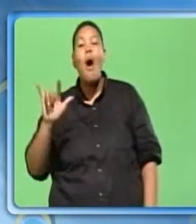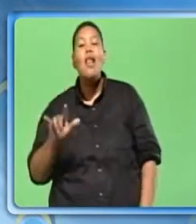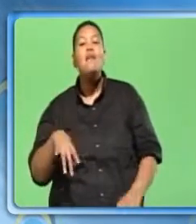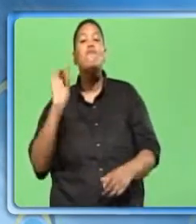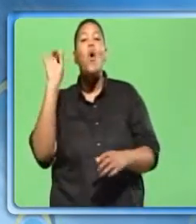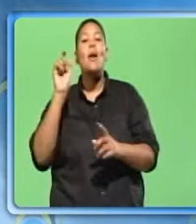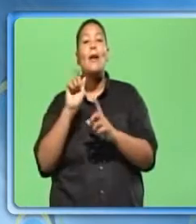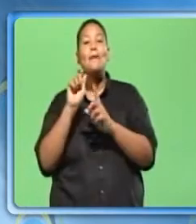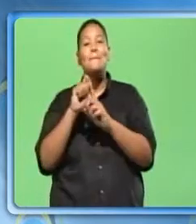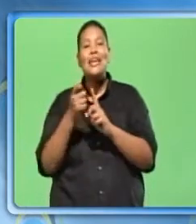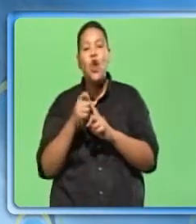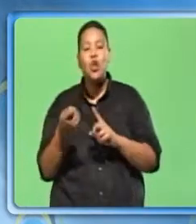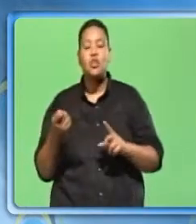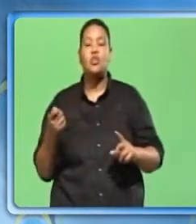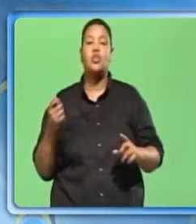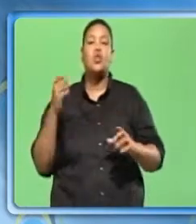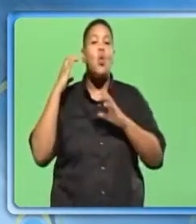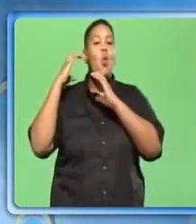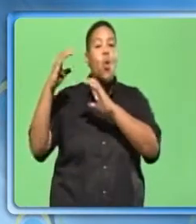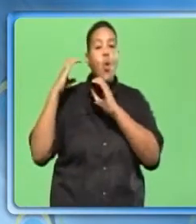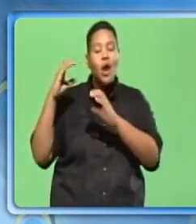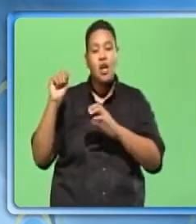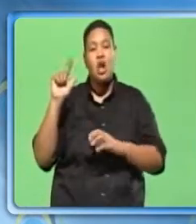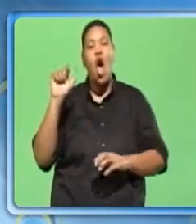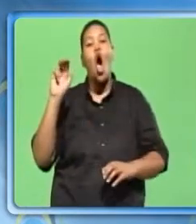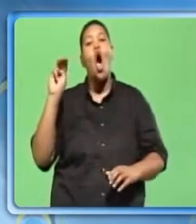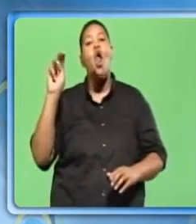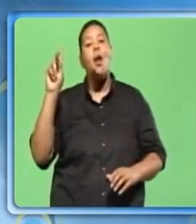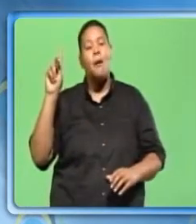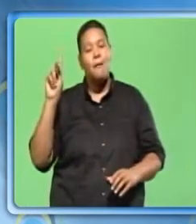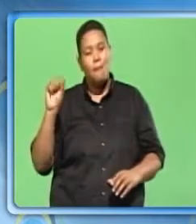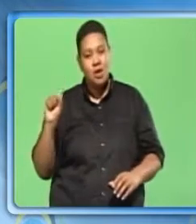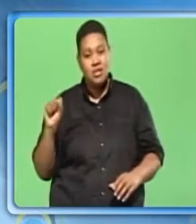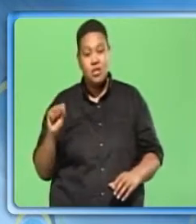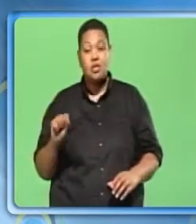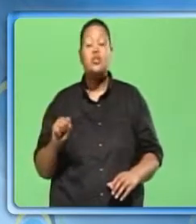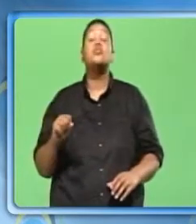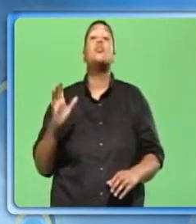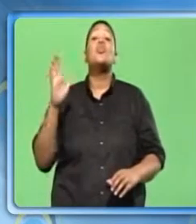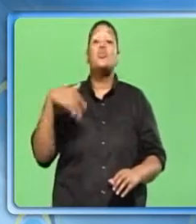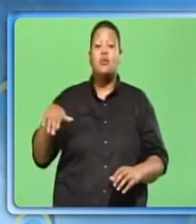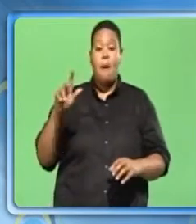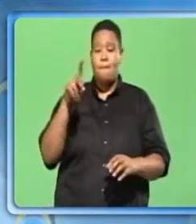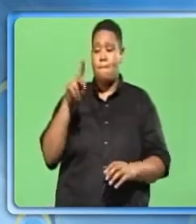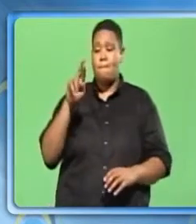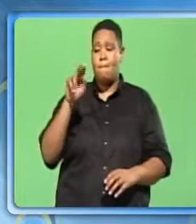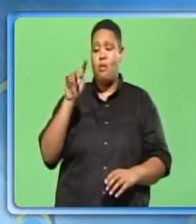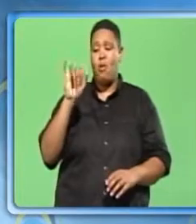coconuts, and almonds, and proteins which can be found in peas and beans.